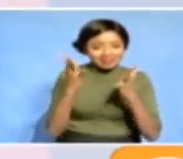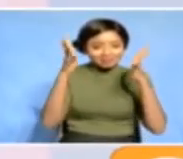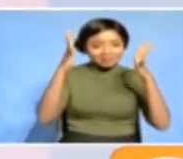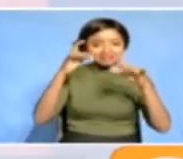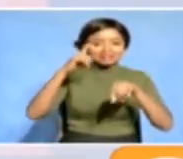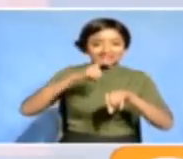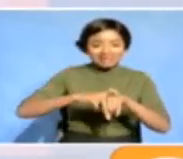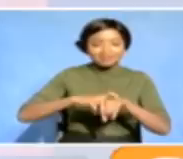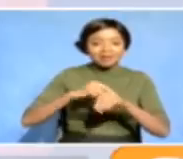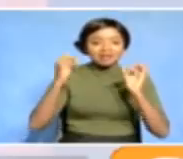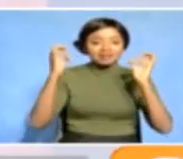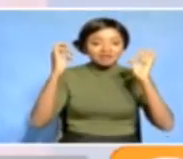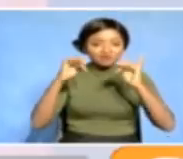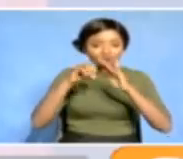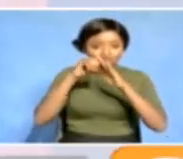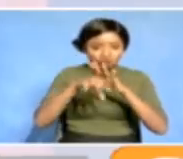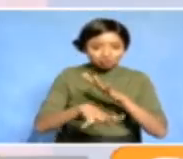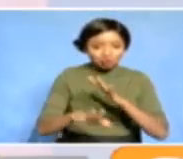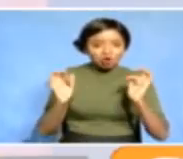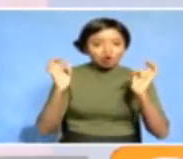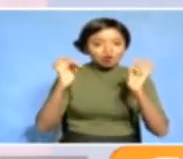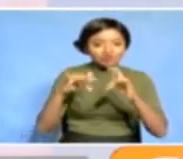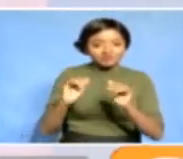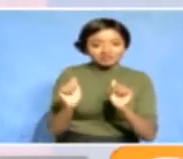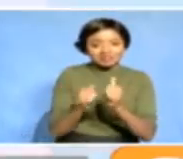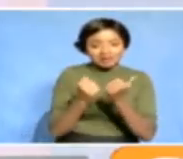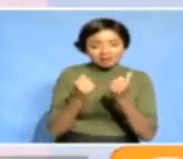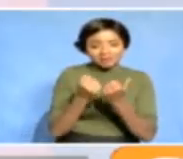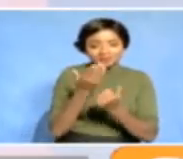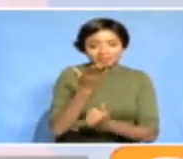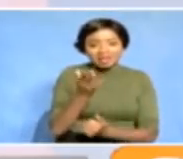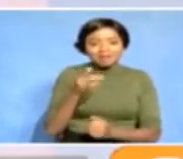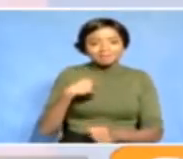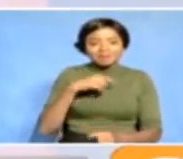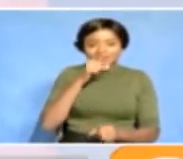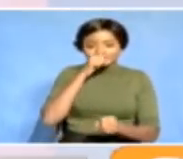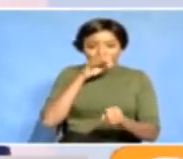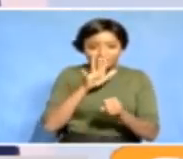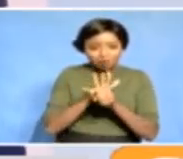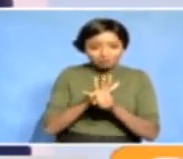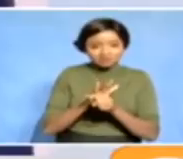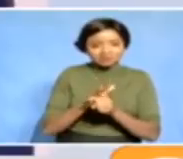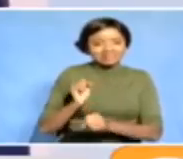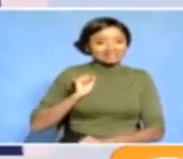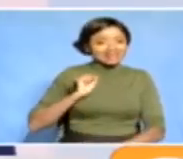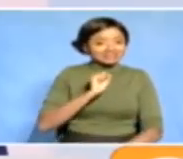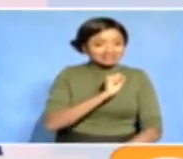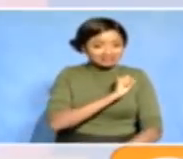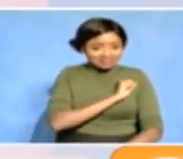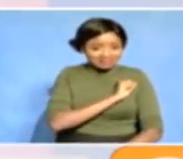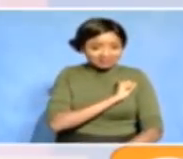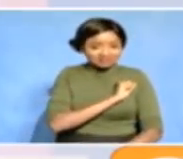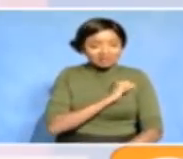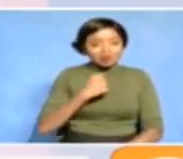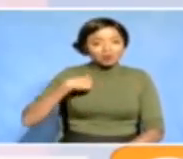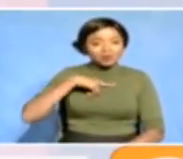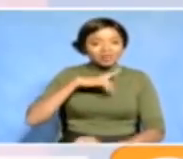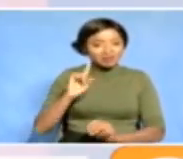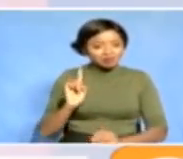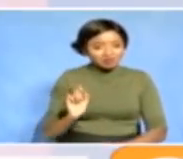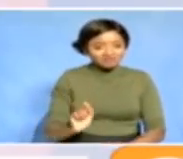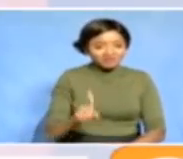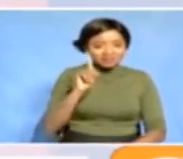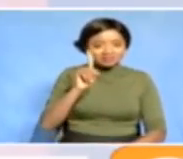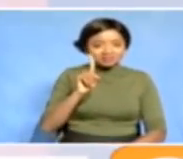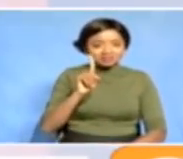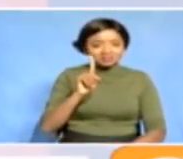conference. And I can assure you that as the Senate, without looking at which party we come from, we are your first partners, and we are ready to